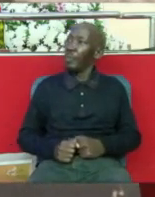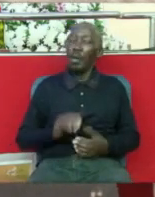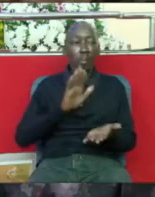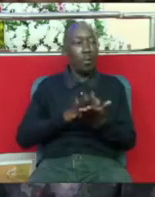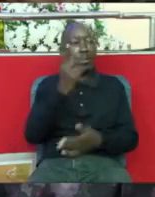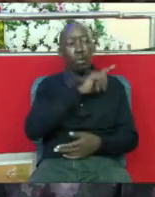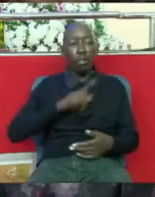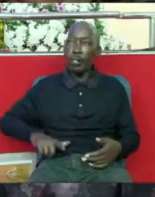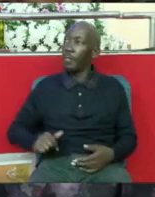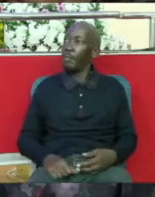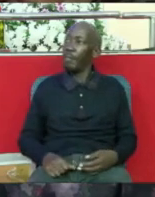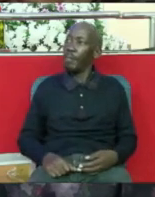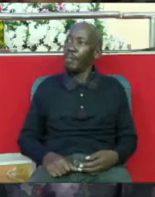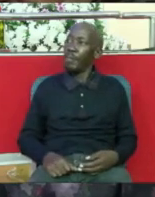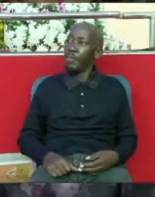Lord. Amen.